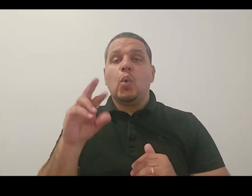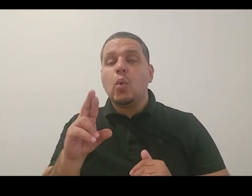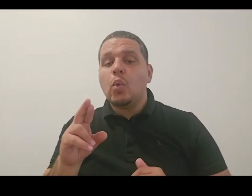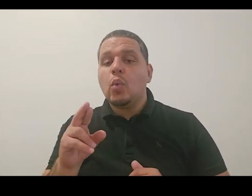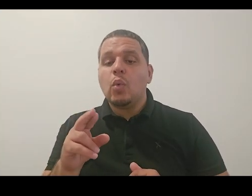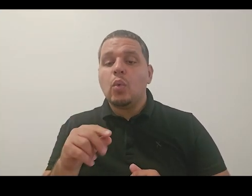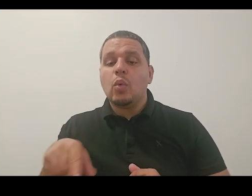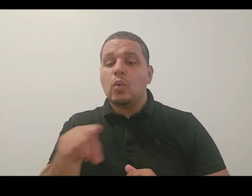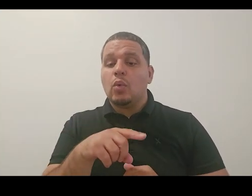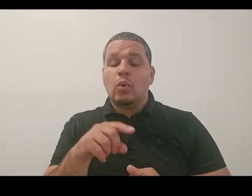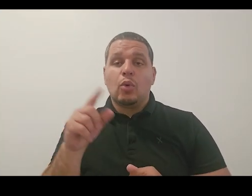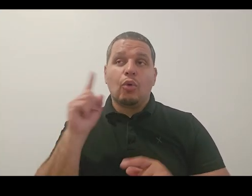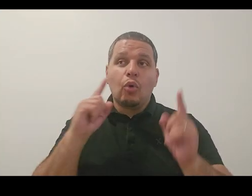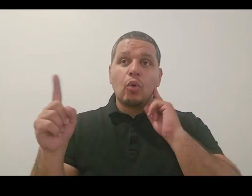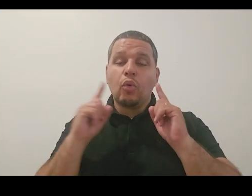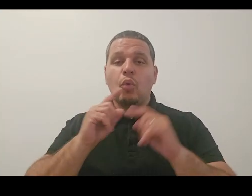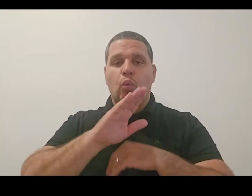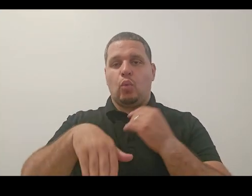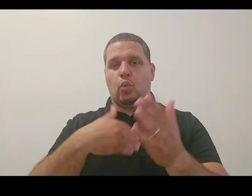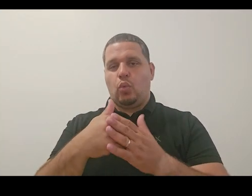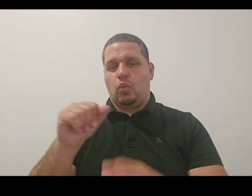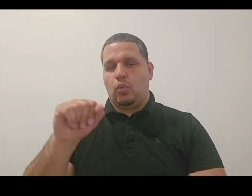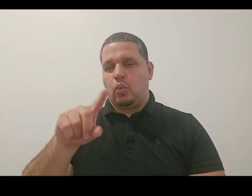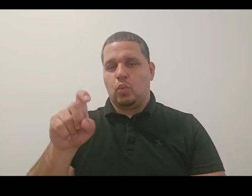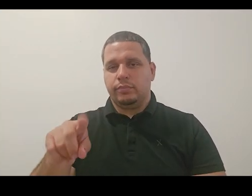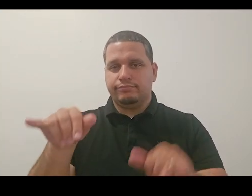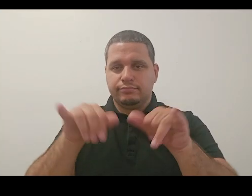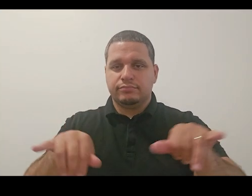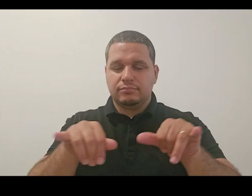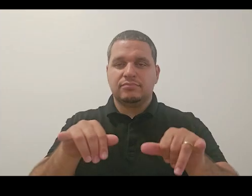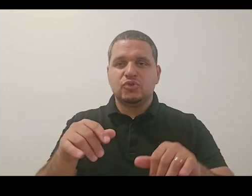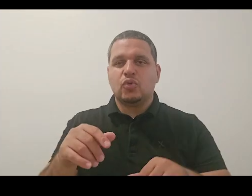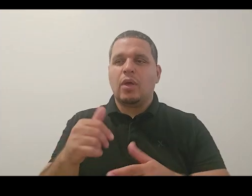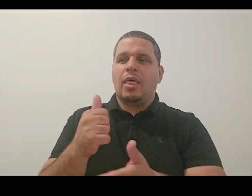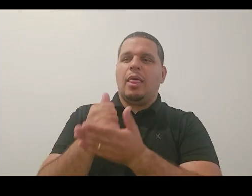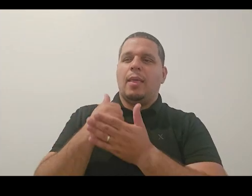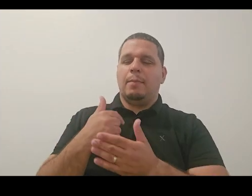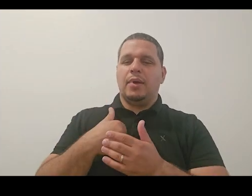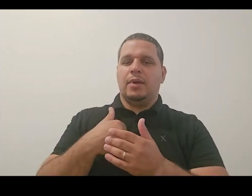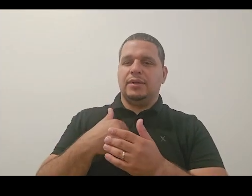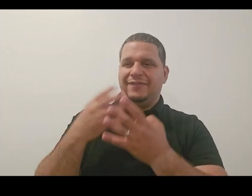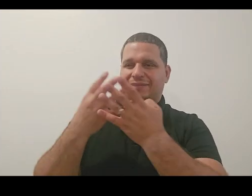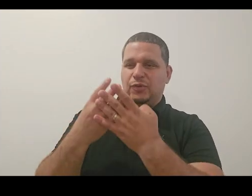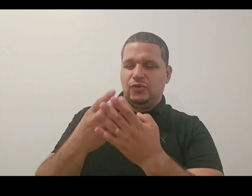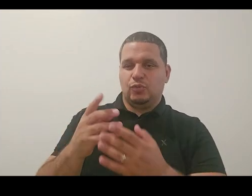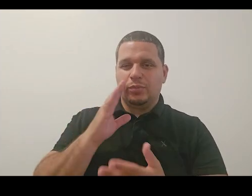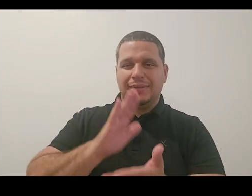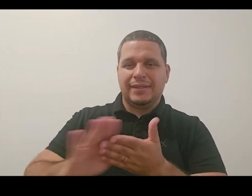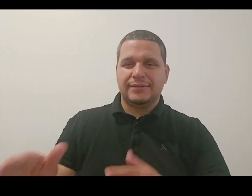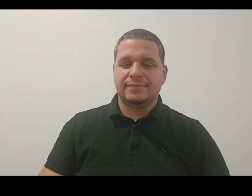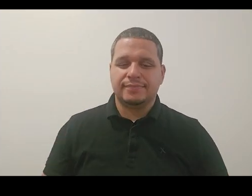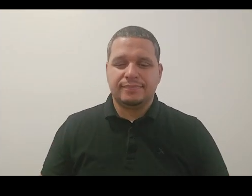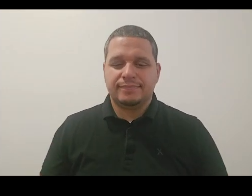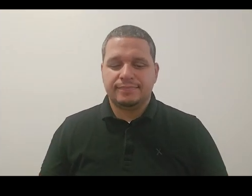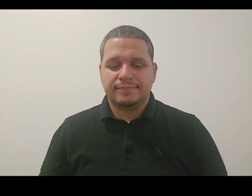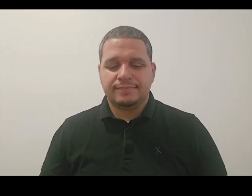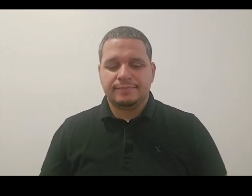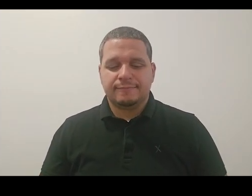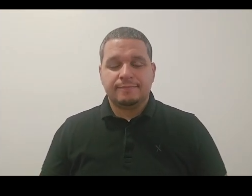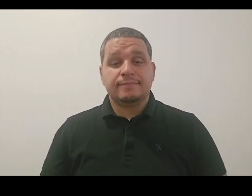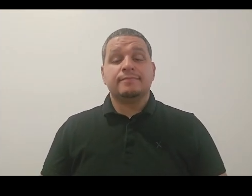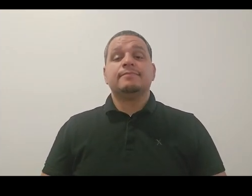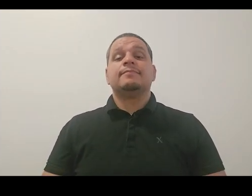of us that aren't, we've heard all the questions before, so help us triage them. It's